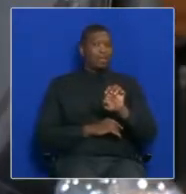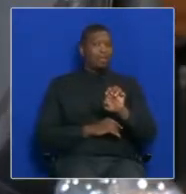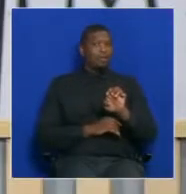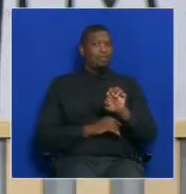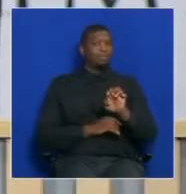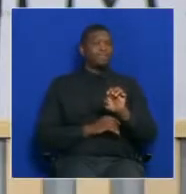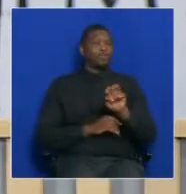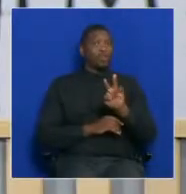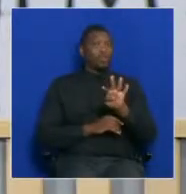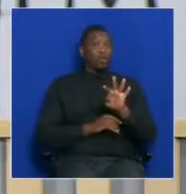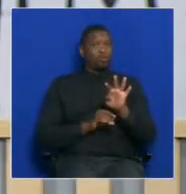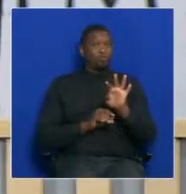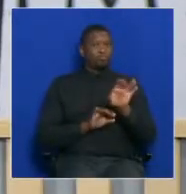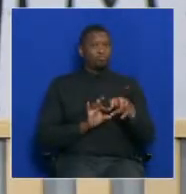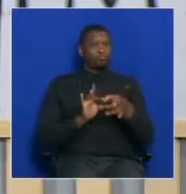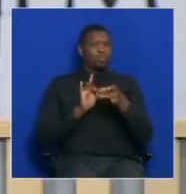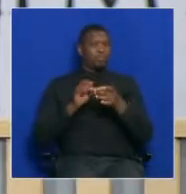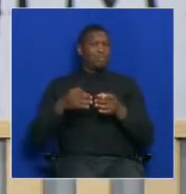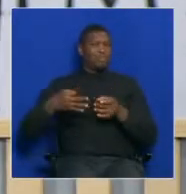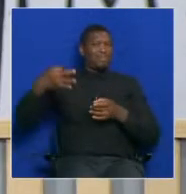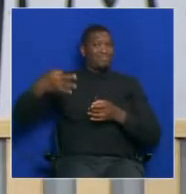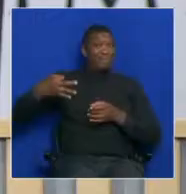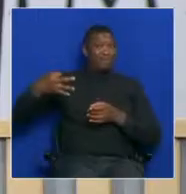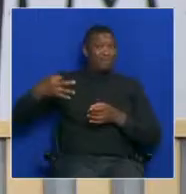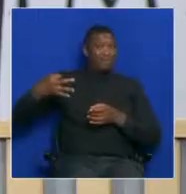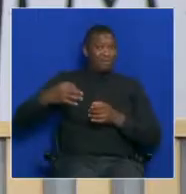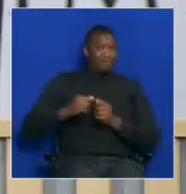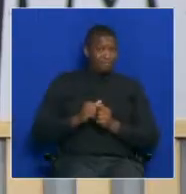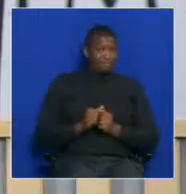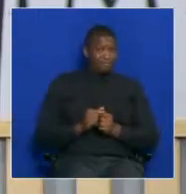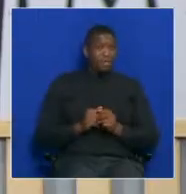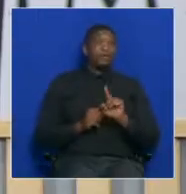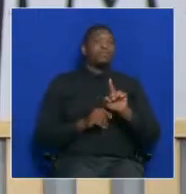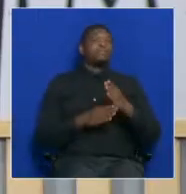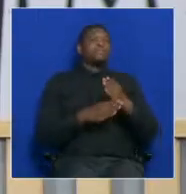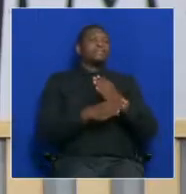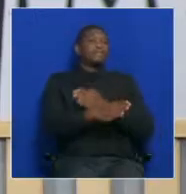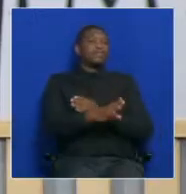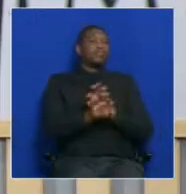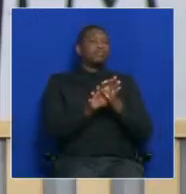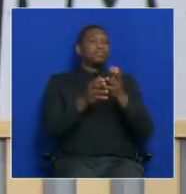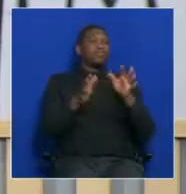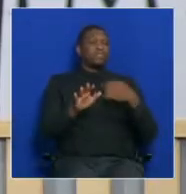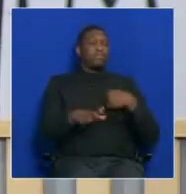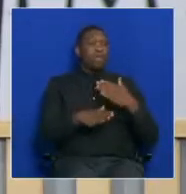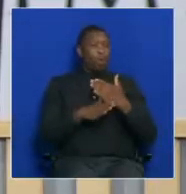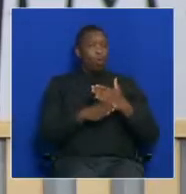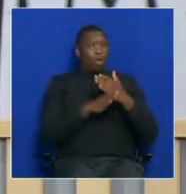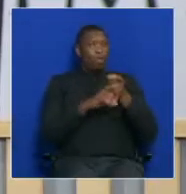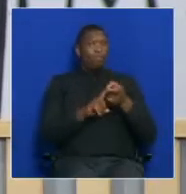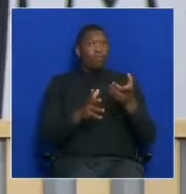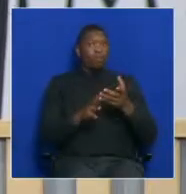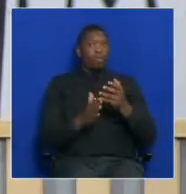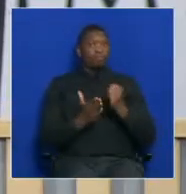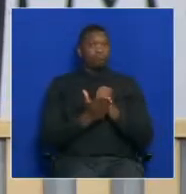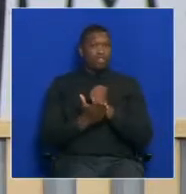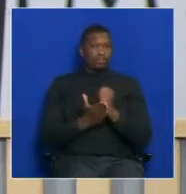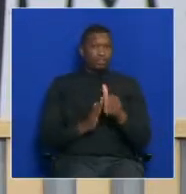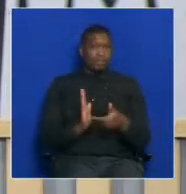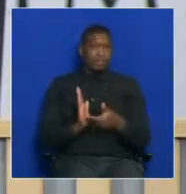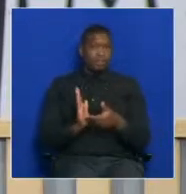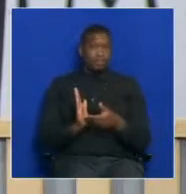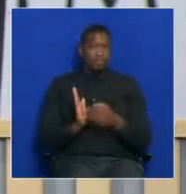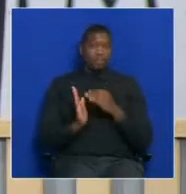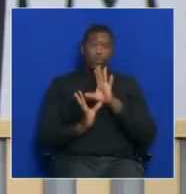No, as I said, I'm working from our register. This statistical information comes from the